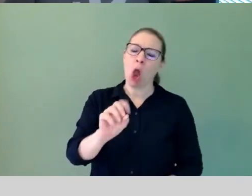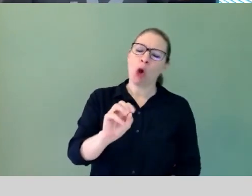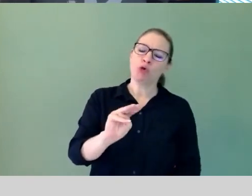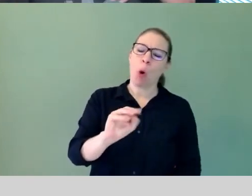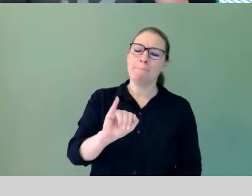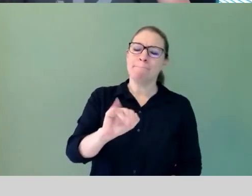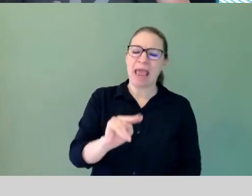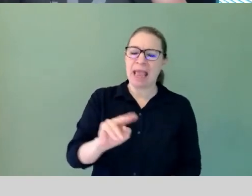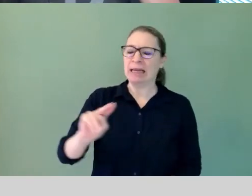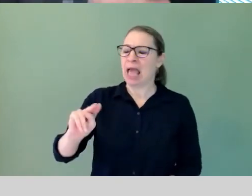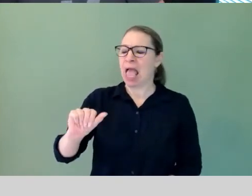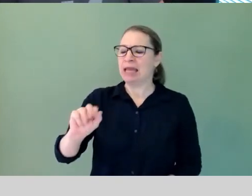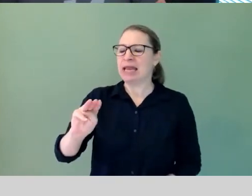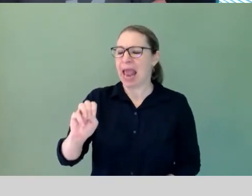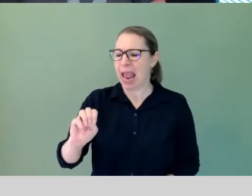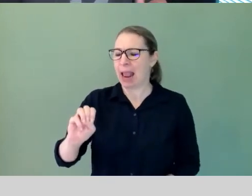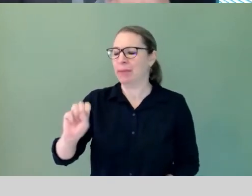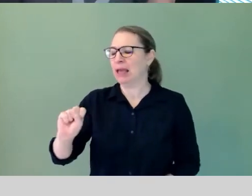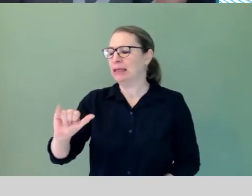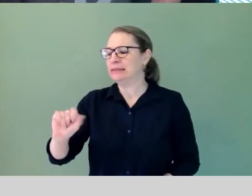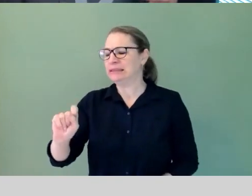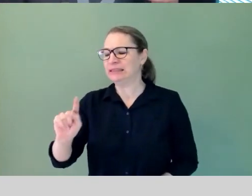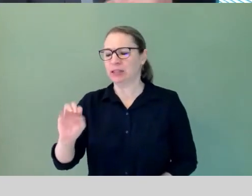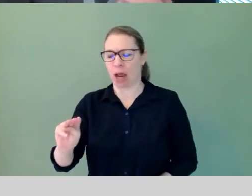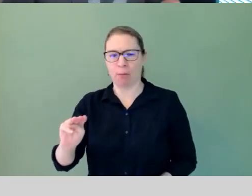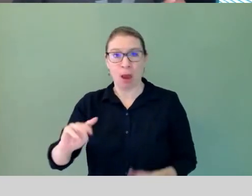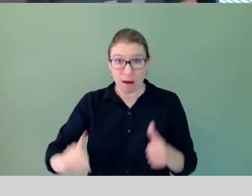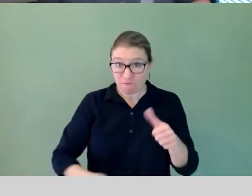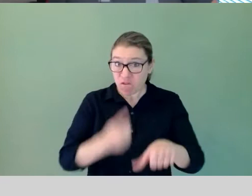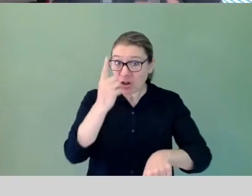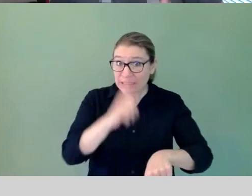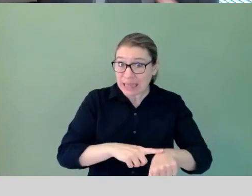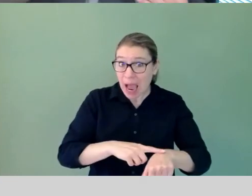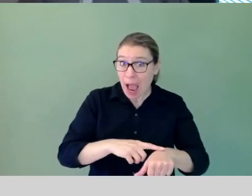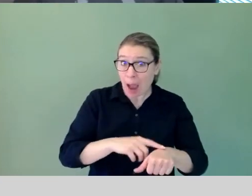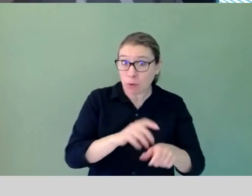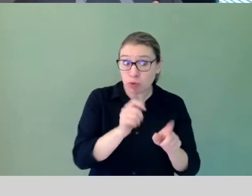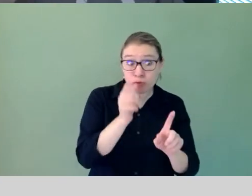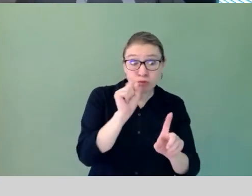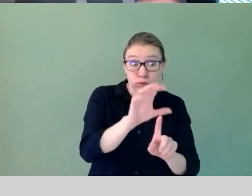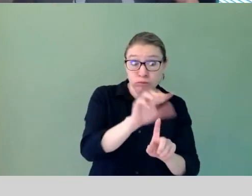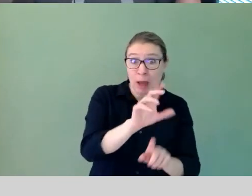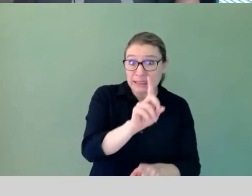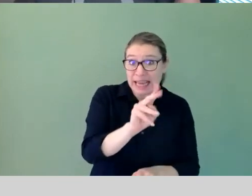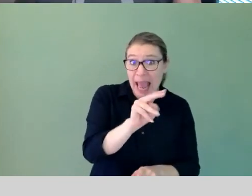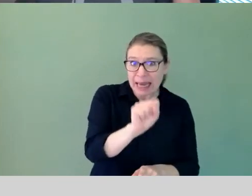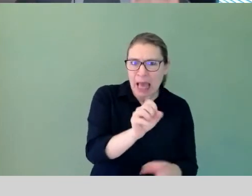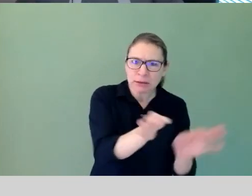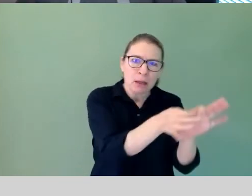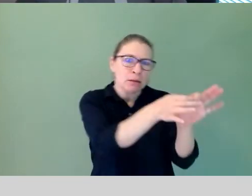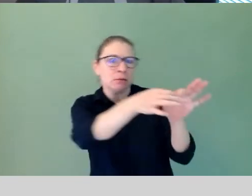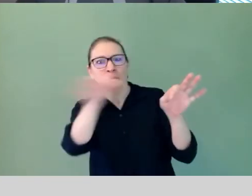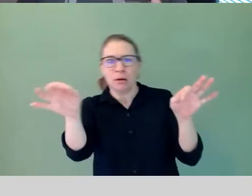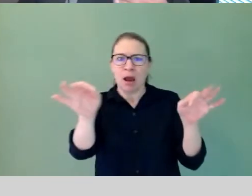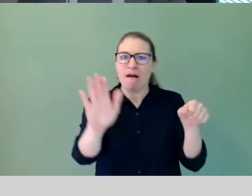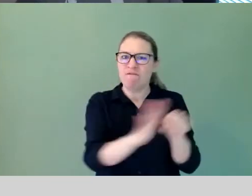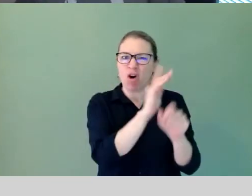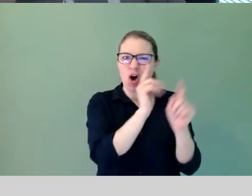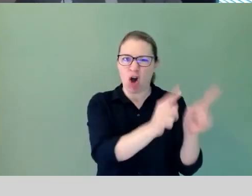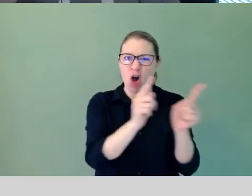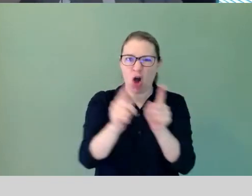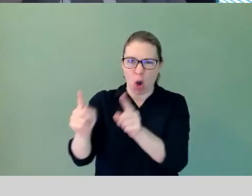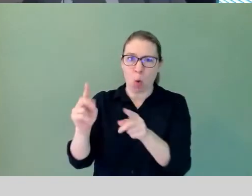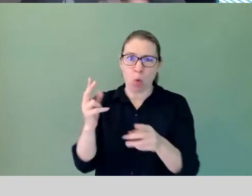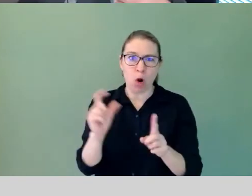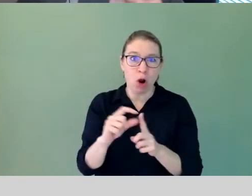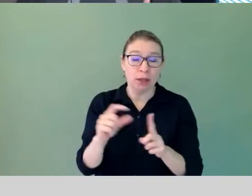is, and then you have given the acronym. And now you're kind of okay to continue forward using it. If you plan on using this acronym